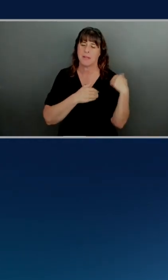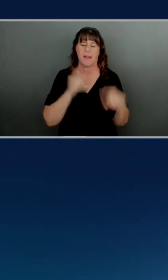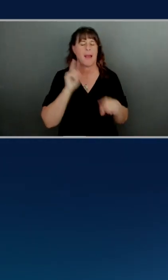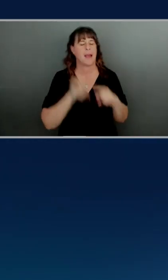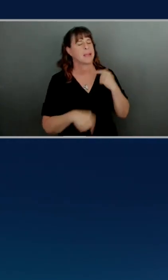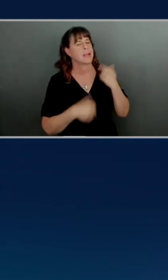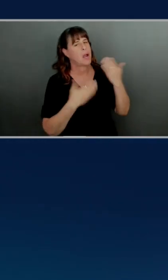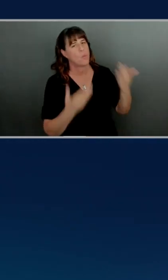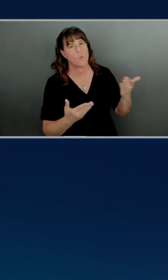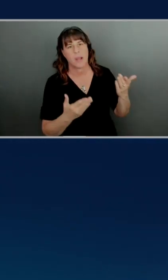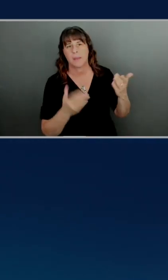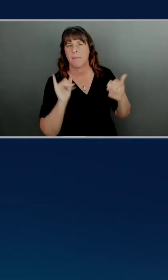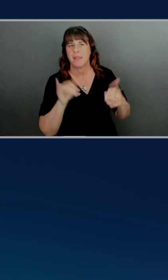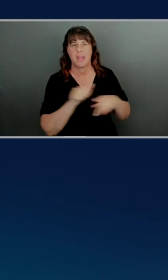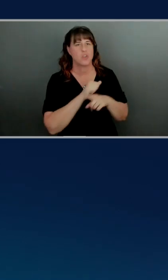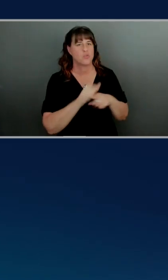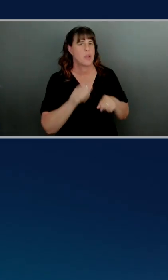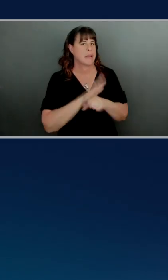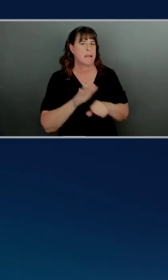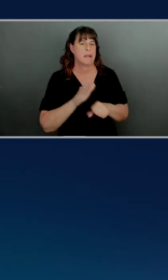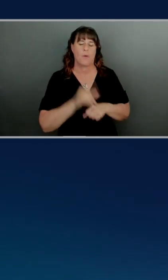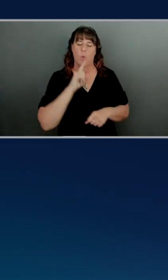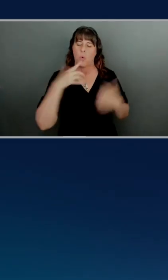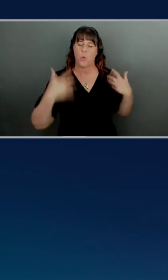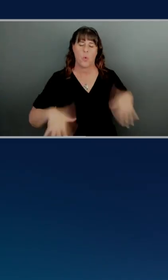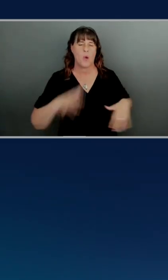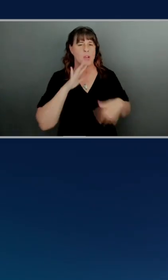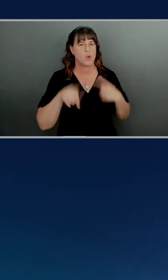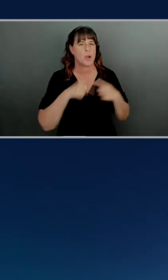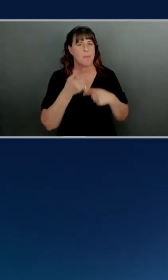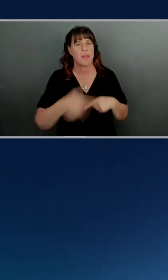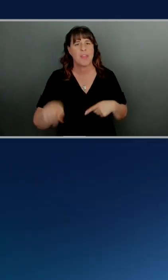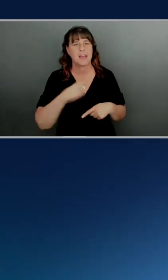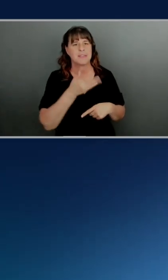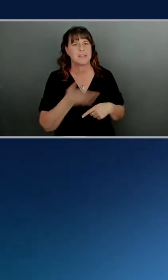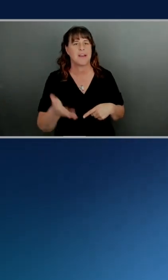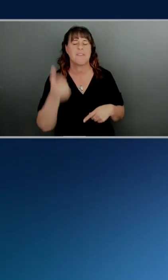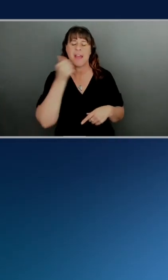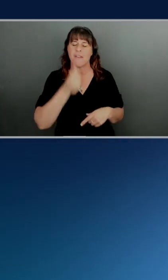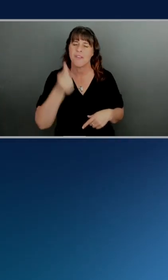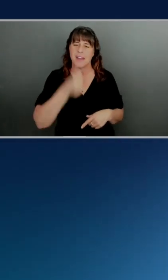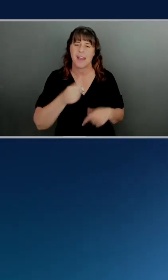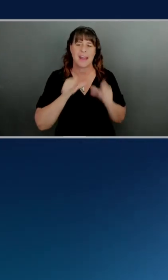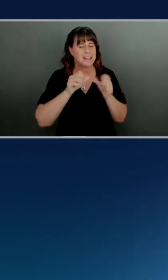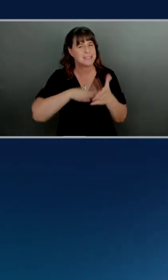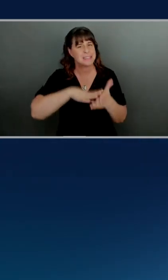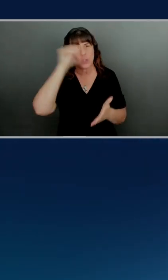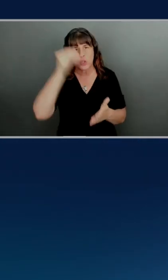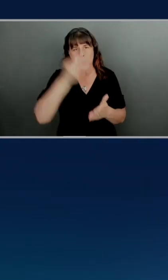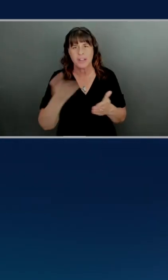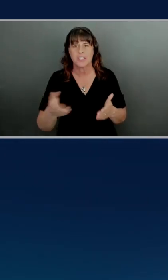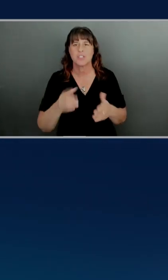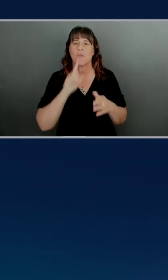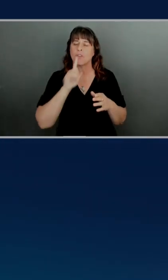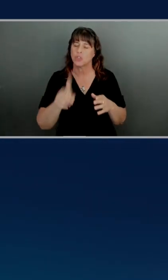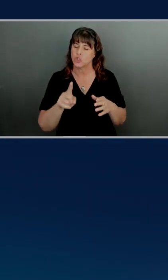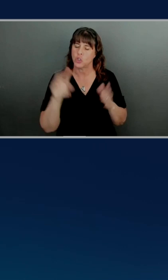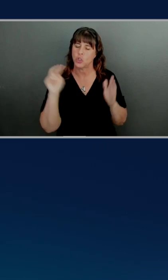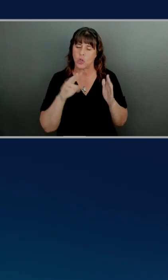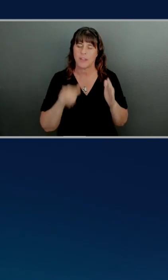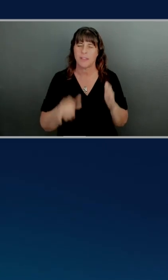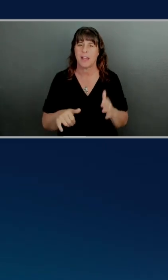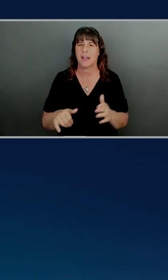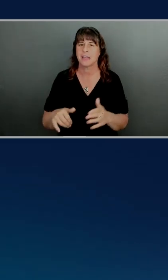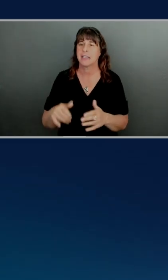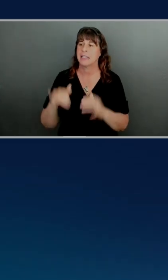training highly enough. I talk about this stuff daily. Even I still learn some stuff. So definitely check that out. Yep. Stay tuned for more